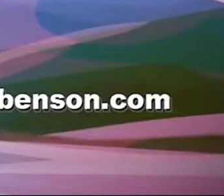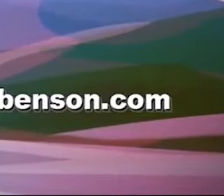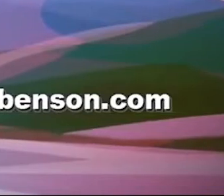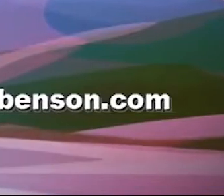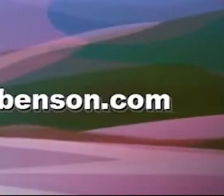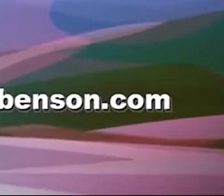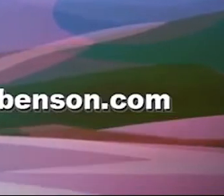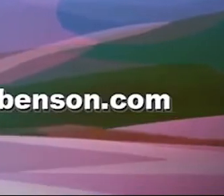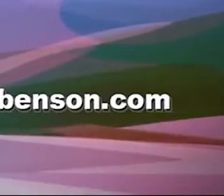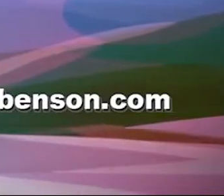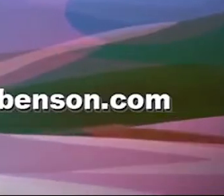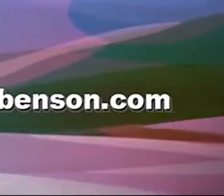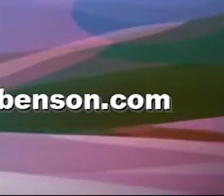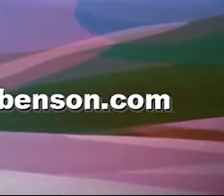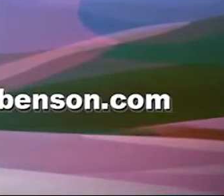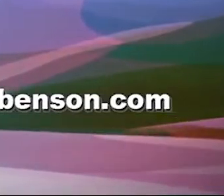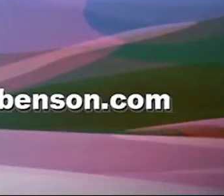faith.